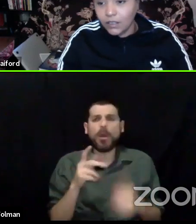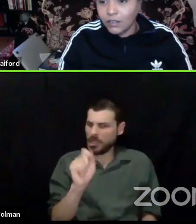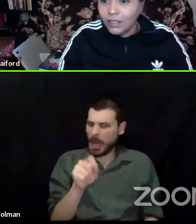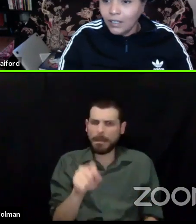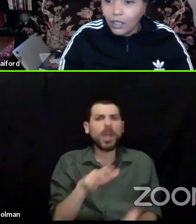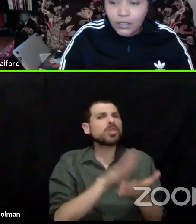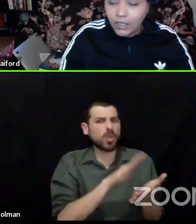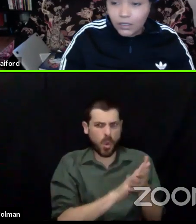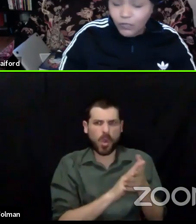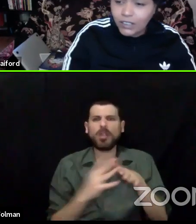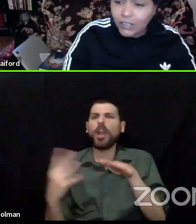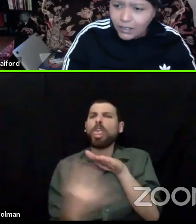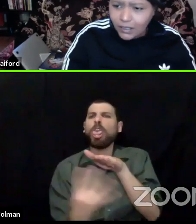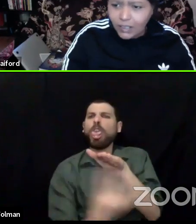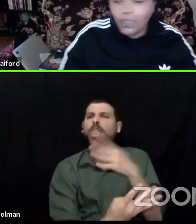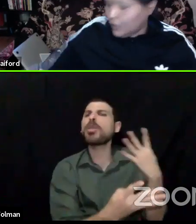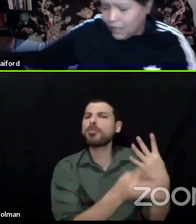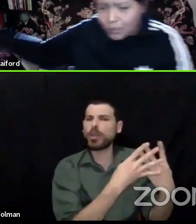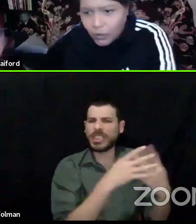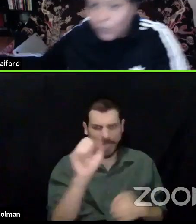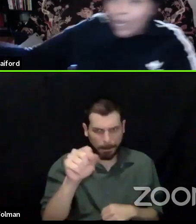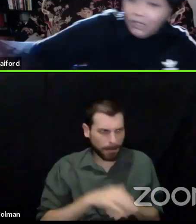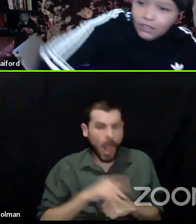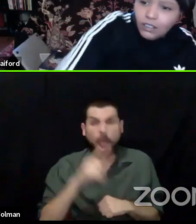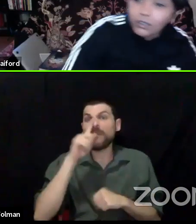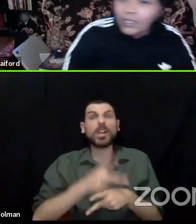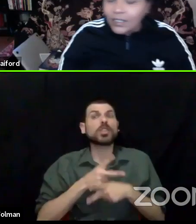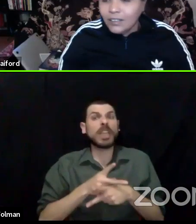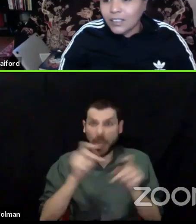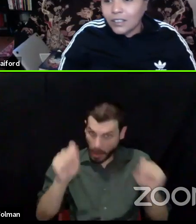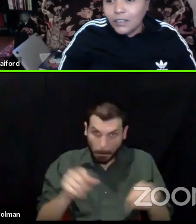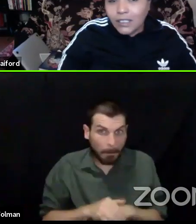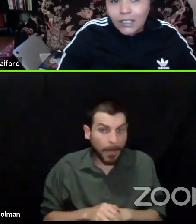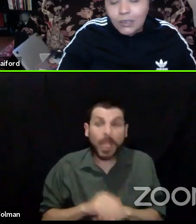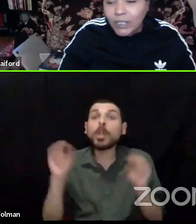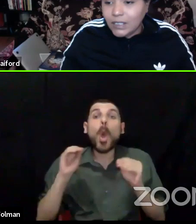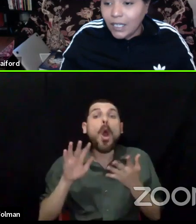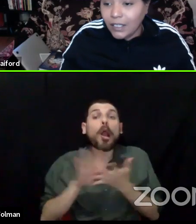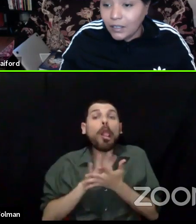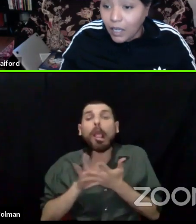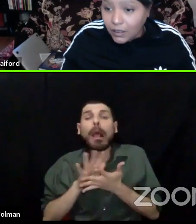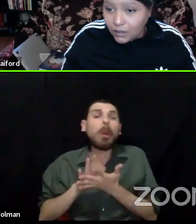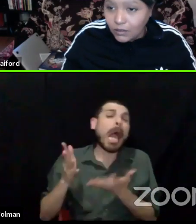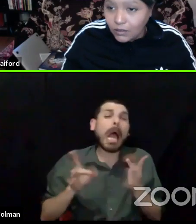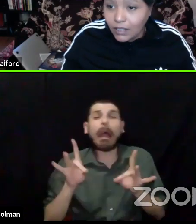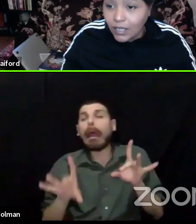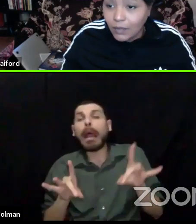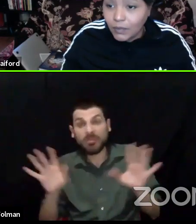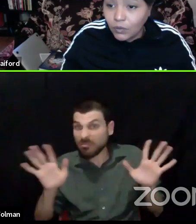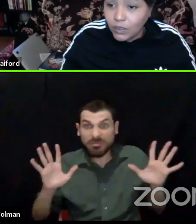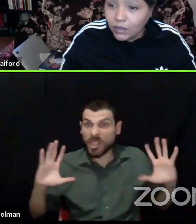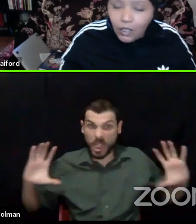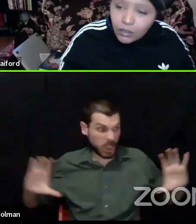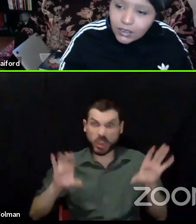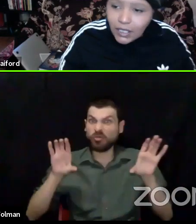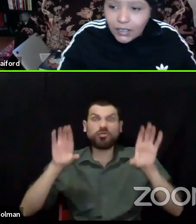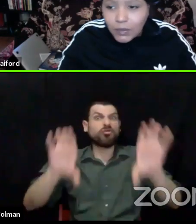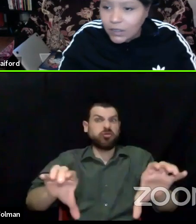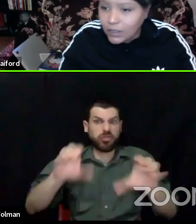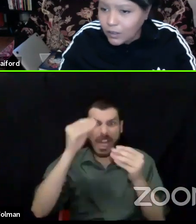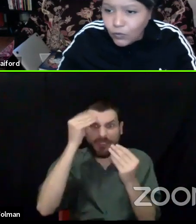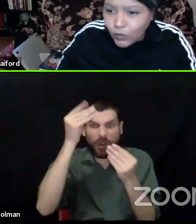Here you go. Oh yeah. Foster care to kids. Oh yeah. Boom. Here you go. You know, so you see these big giant lawsuits that are happening with all the